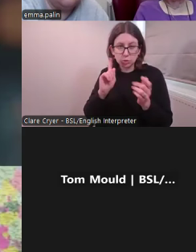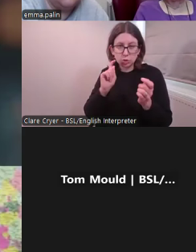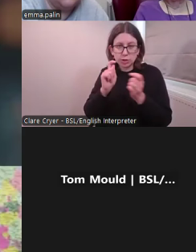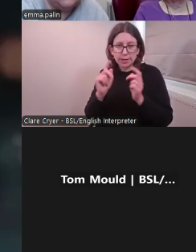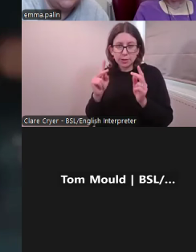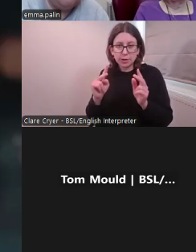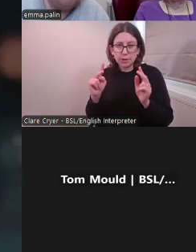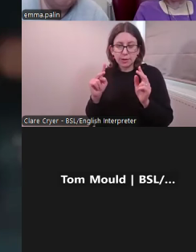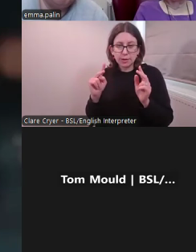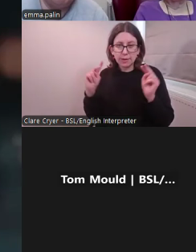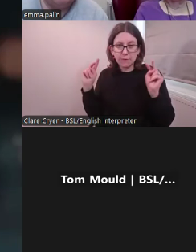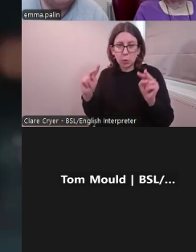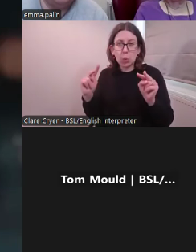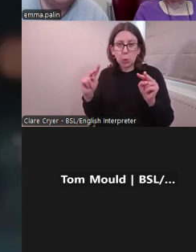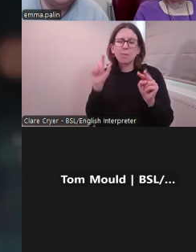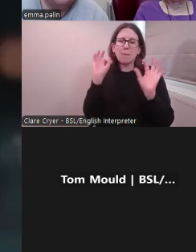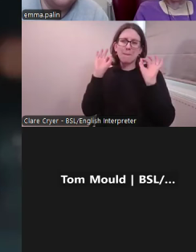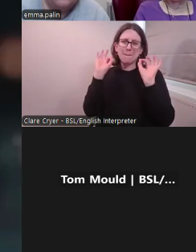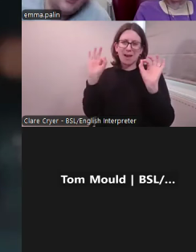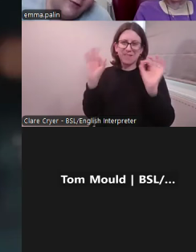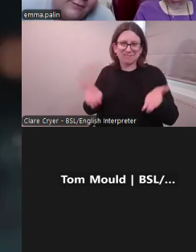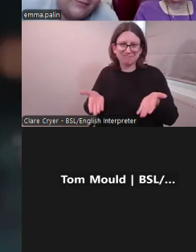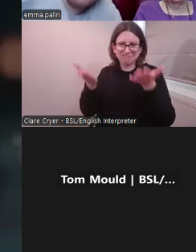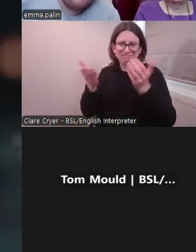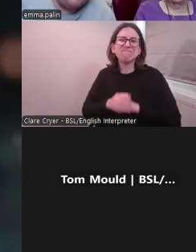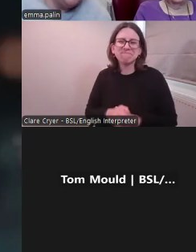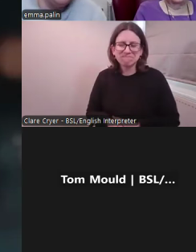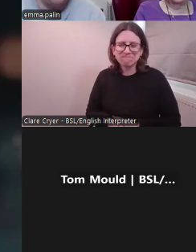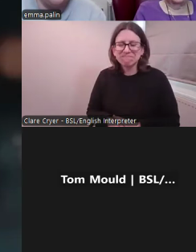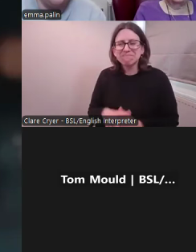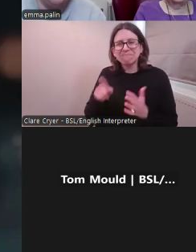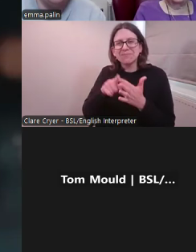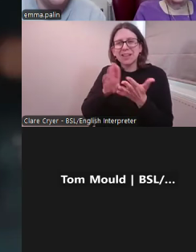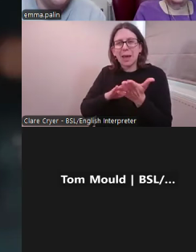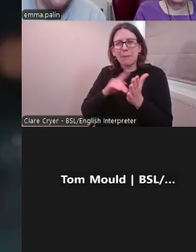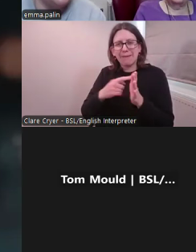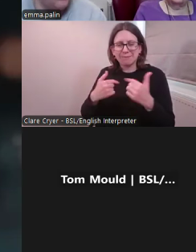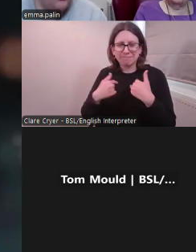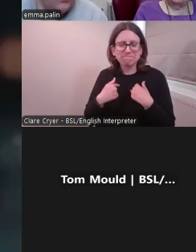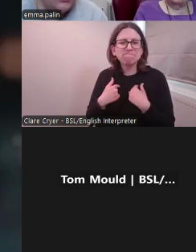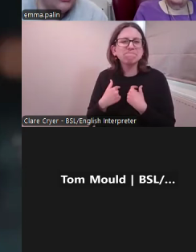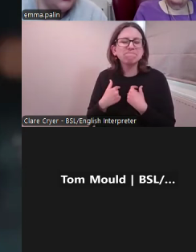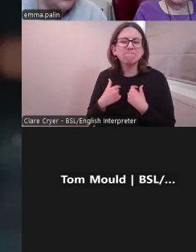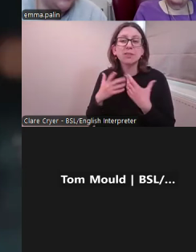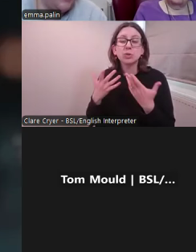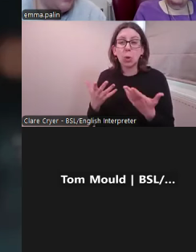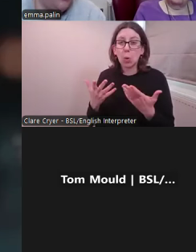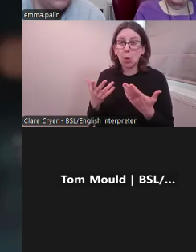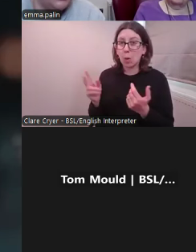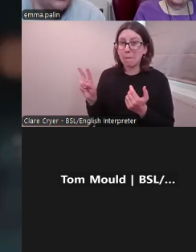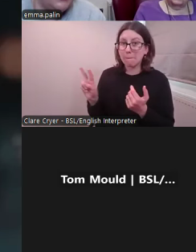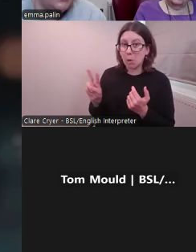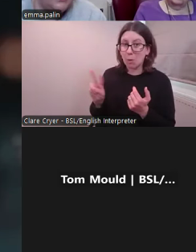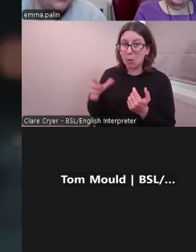Perfect. Yeah. Perfect. Off you go. Thank you. Thank you. Yeah, so we want to talk a little bit